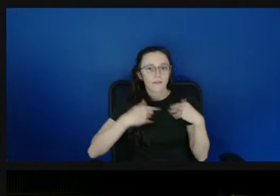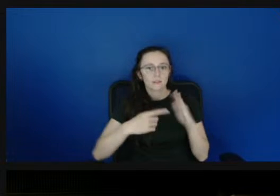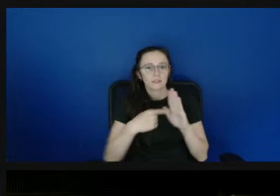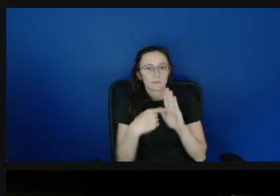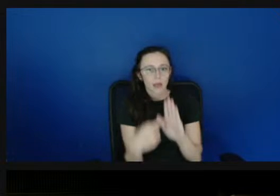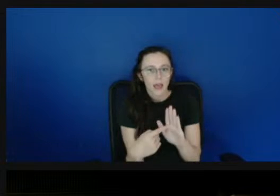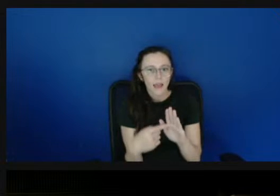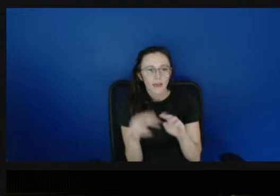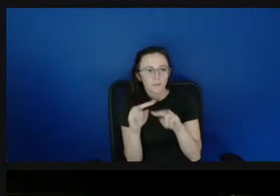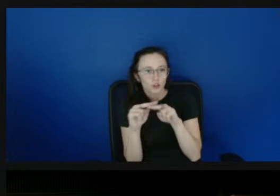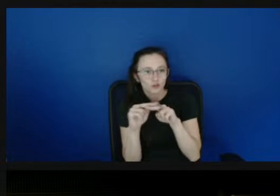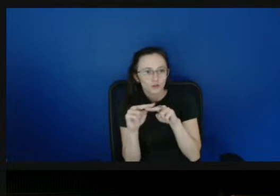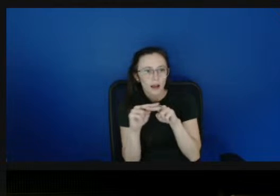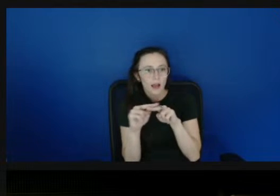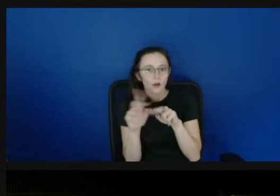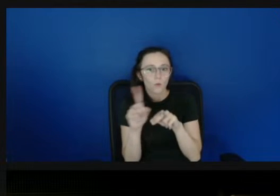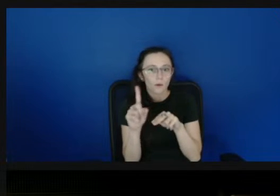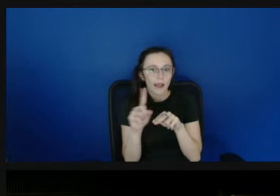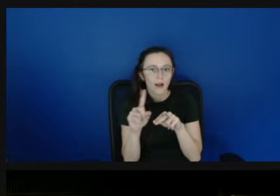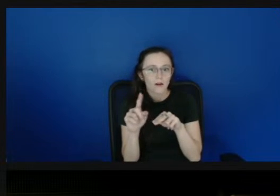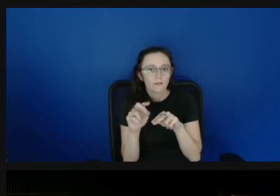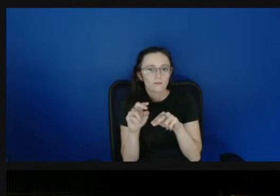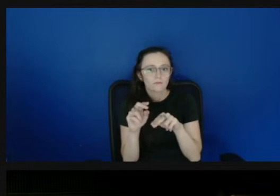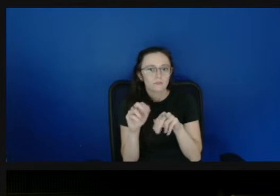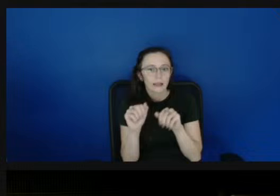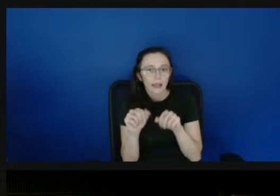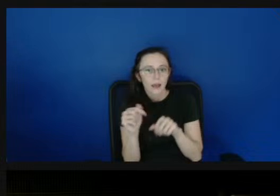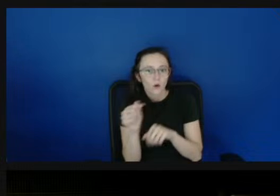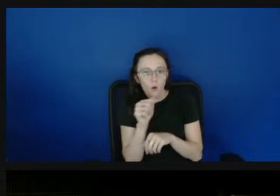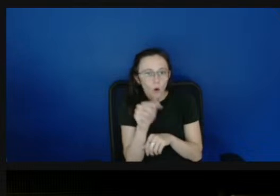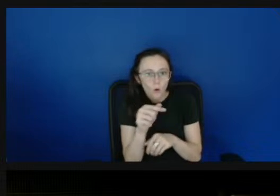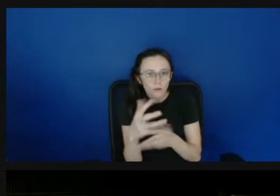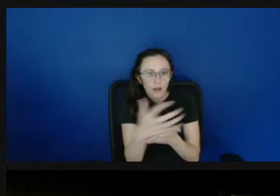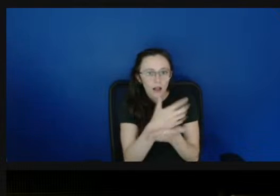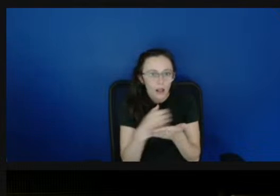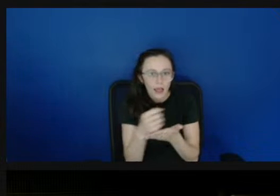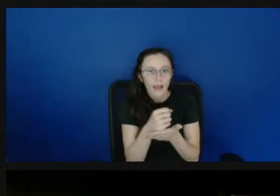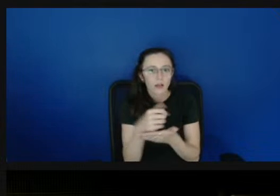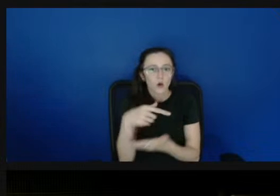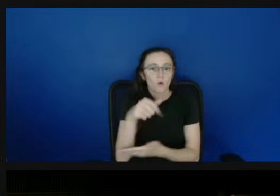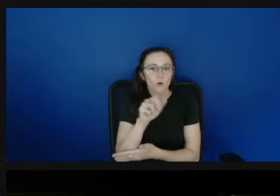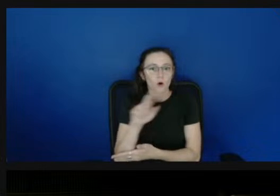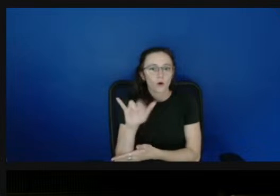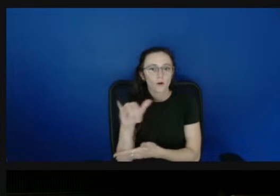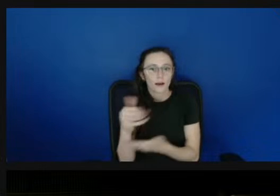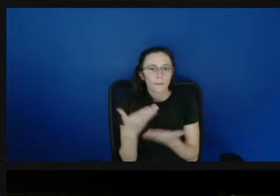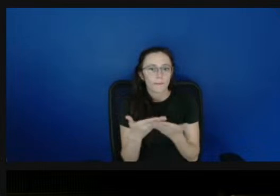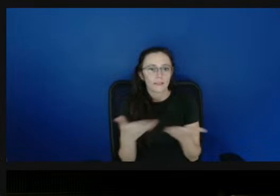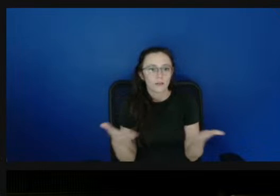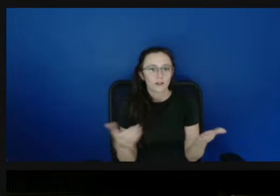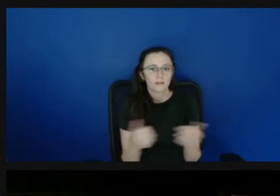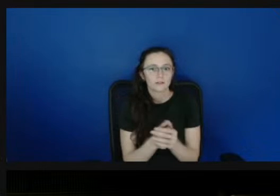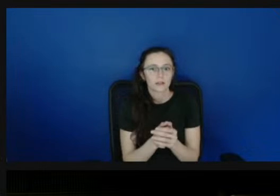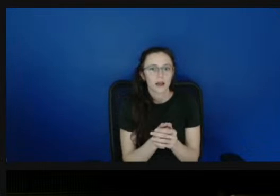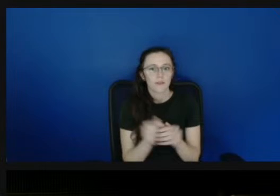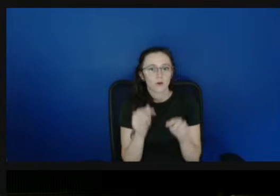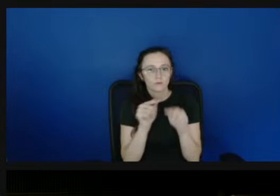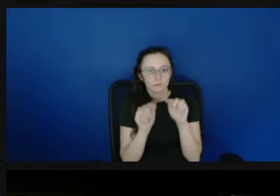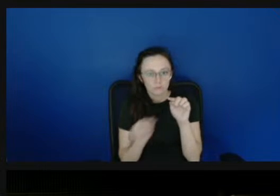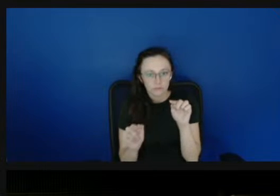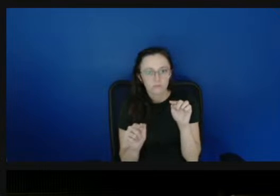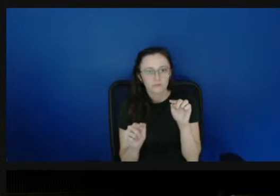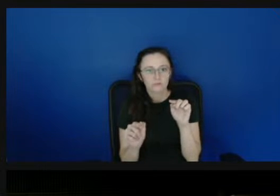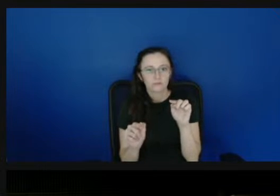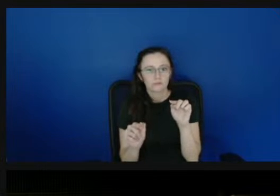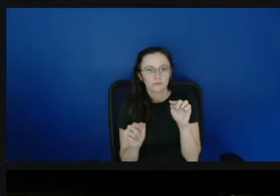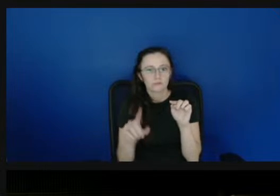here where the engine can go to collect the quarry materials. And then from there, it loops down to Kapahua Depot, right next to Kapahua Cone. And